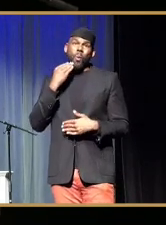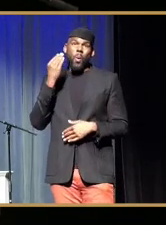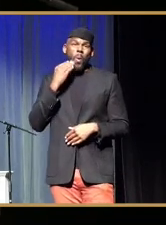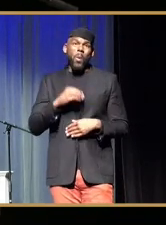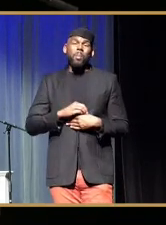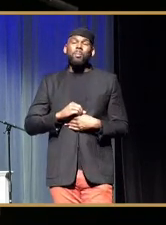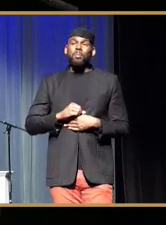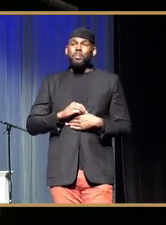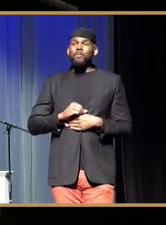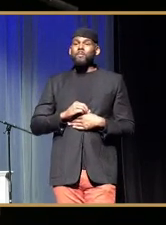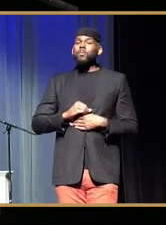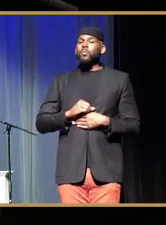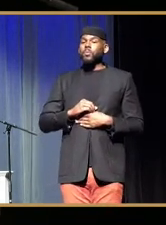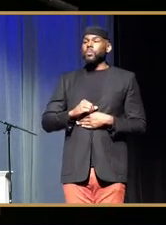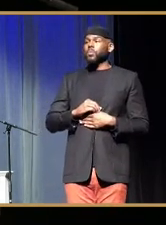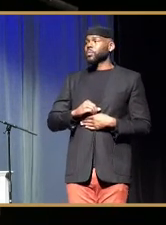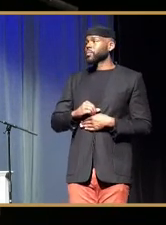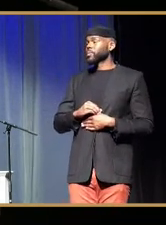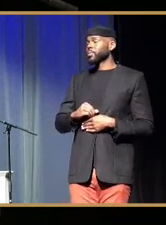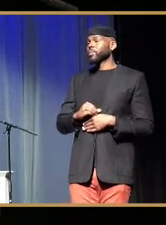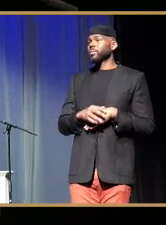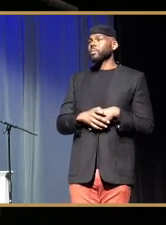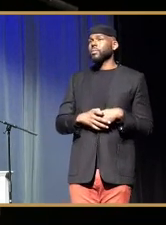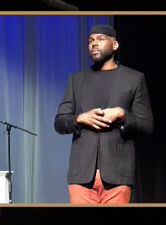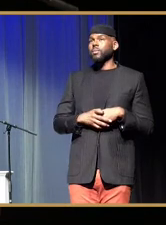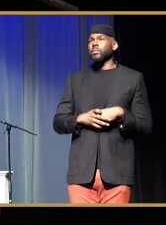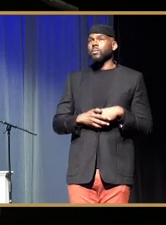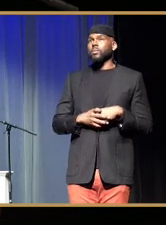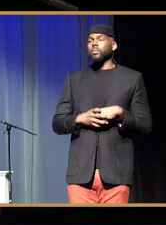home. No,